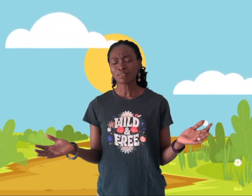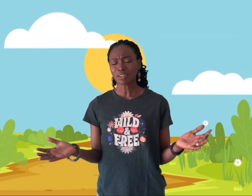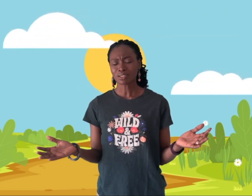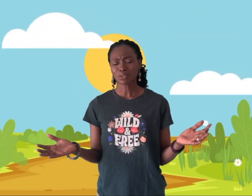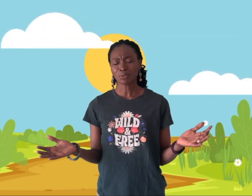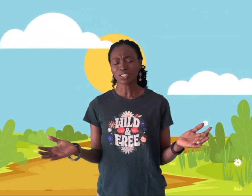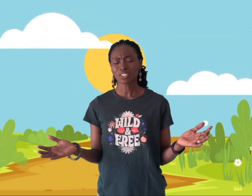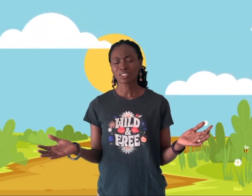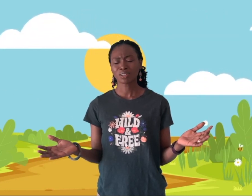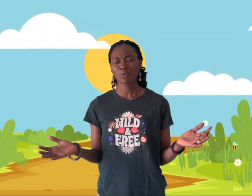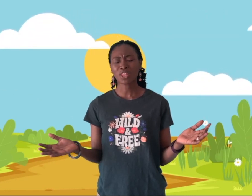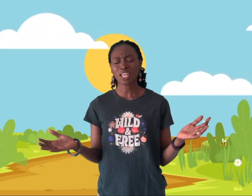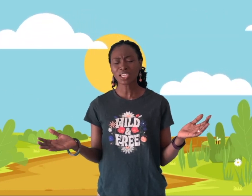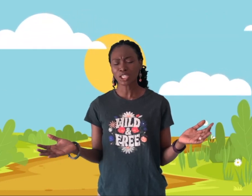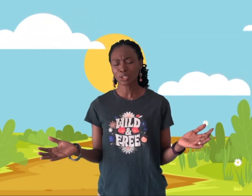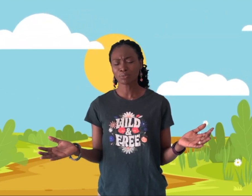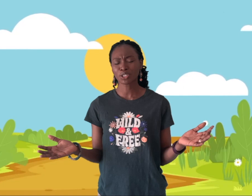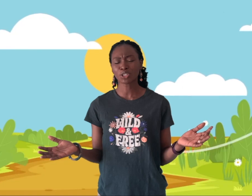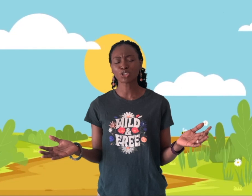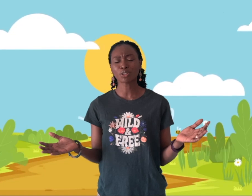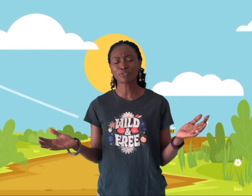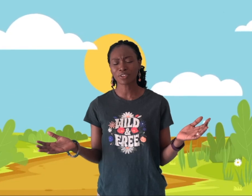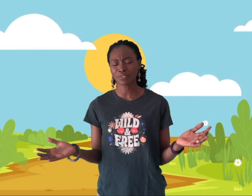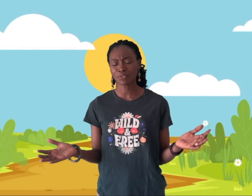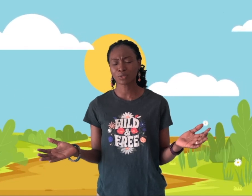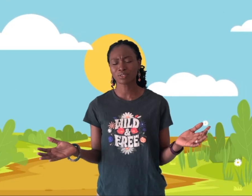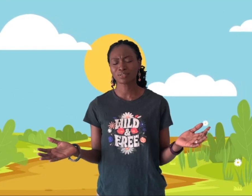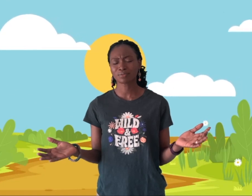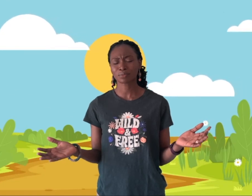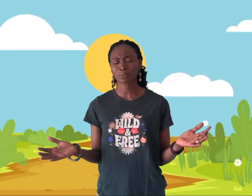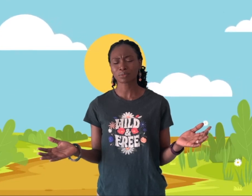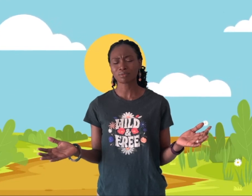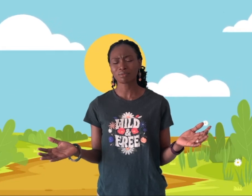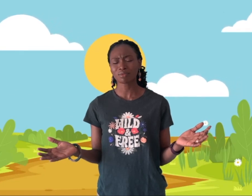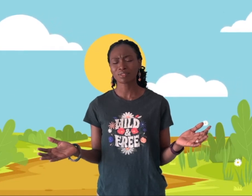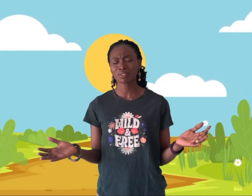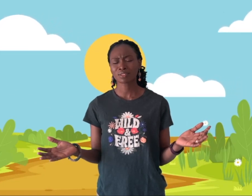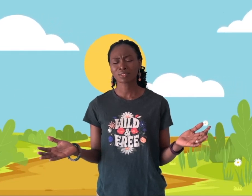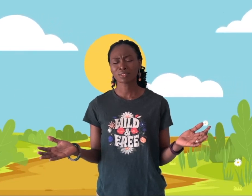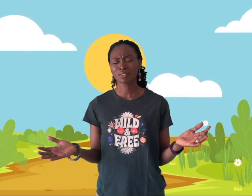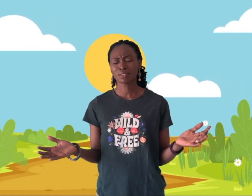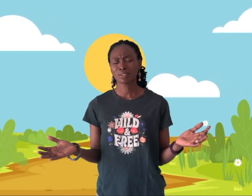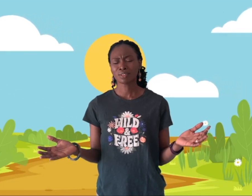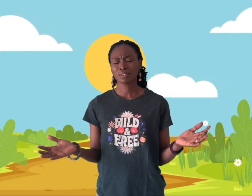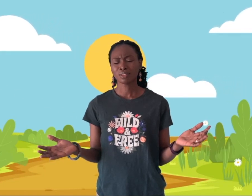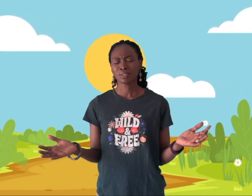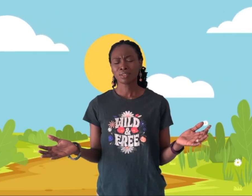because you love us so much. We thank you because you are faithful.